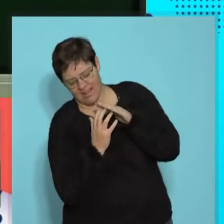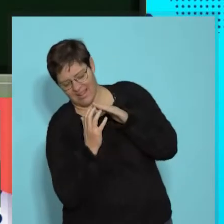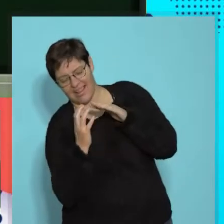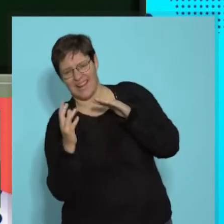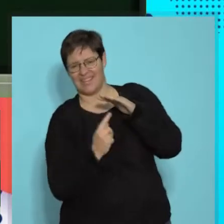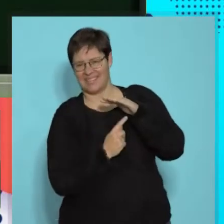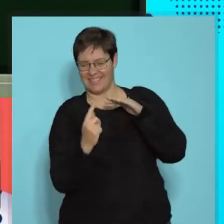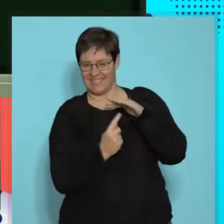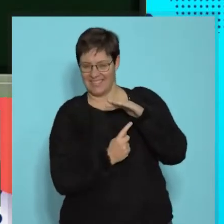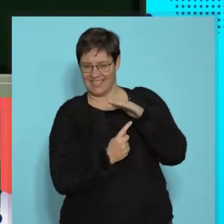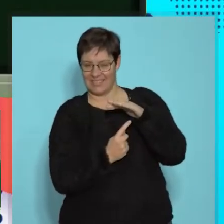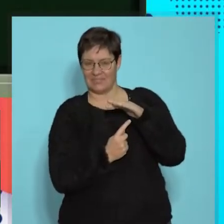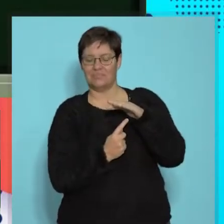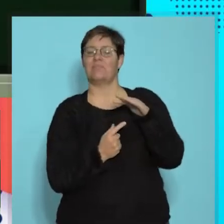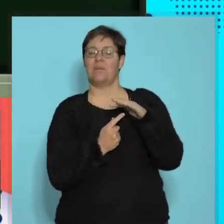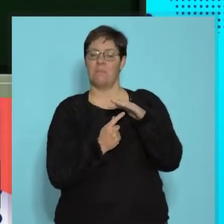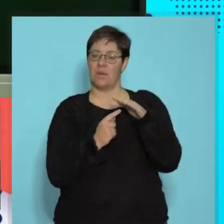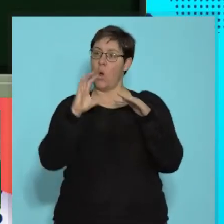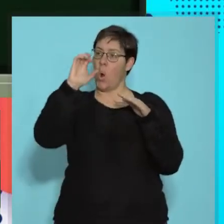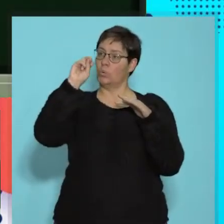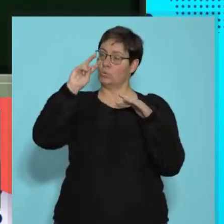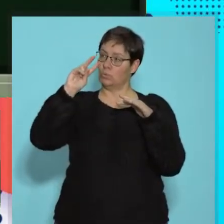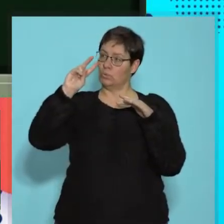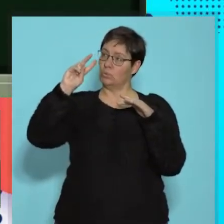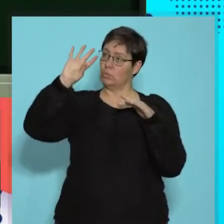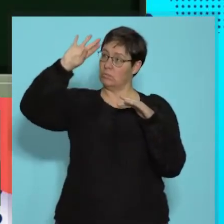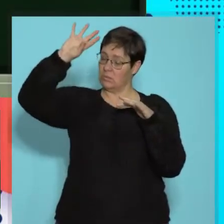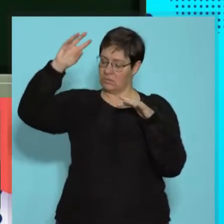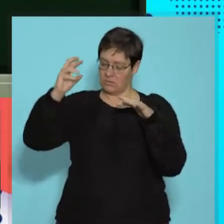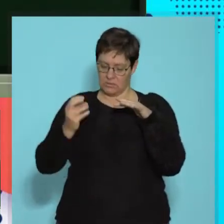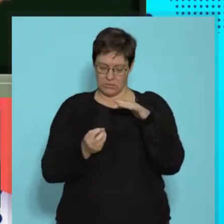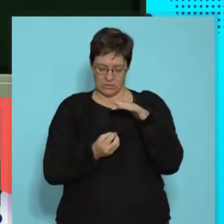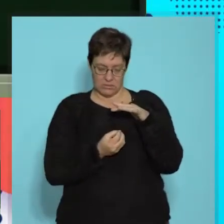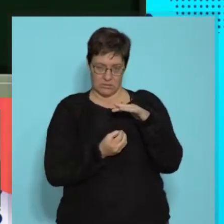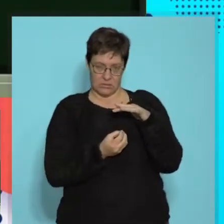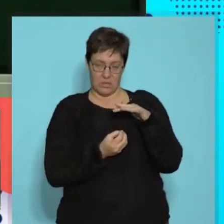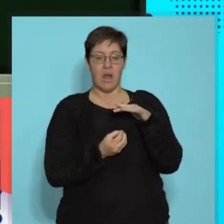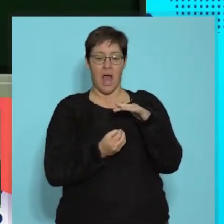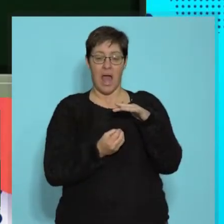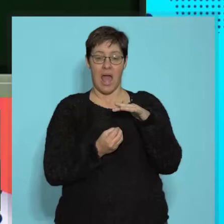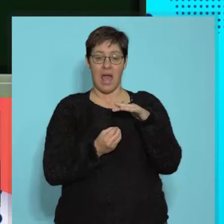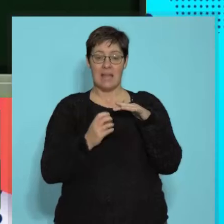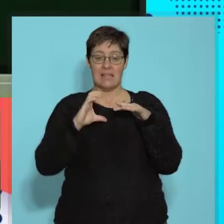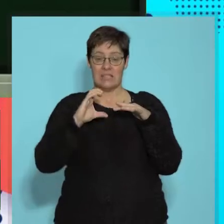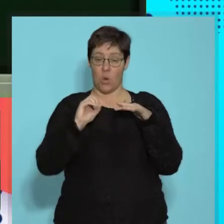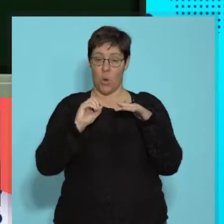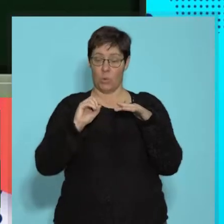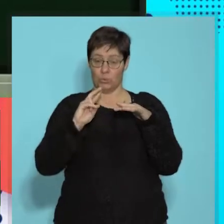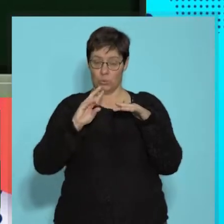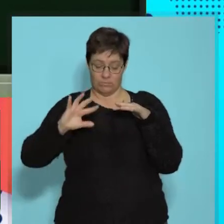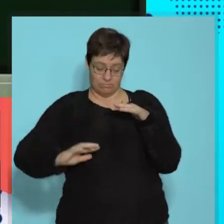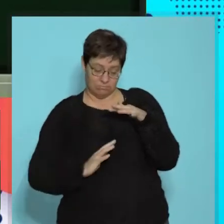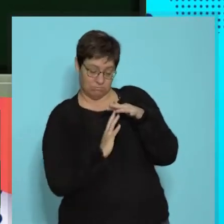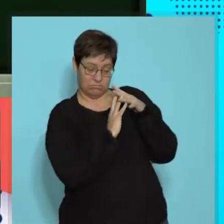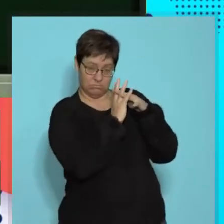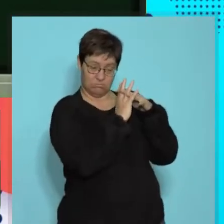lenticels on the plants, where what do? They took in gases. But when it comes to plants, very often they're a little bit different